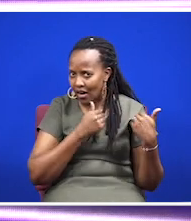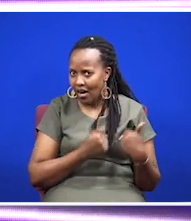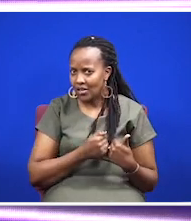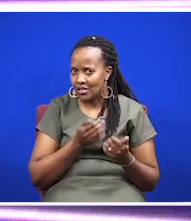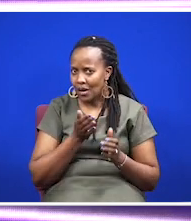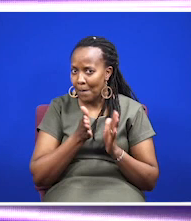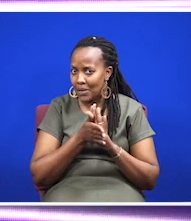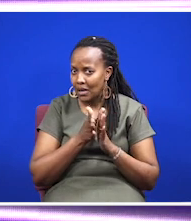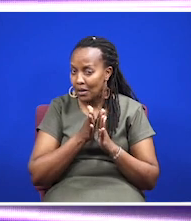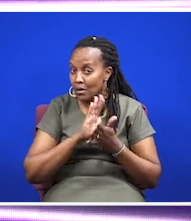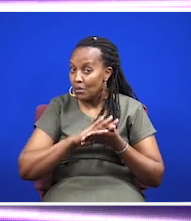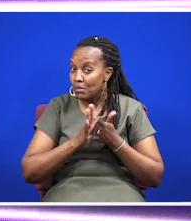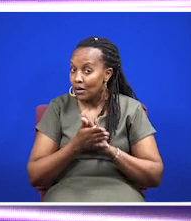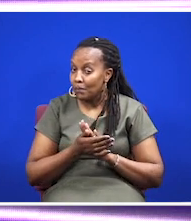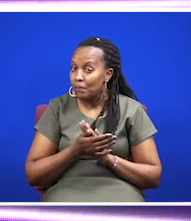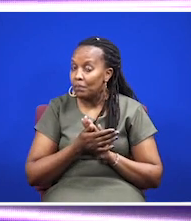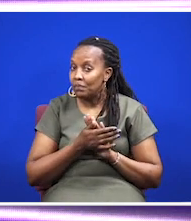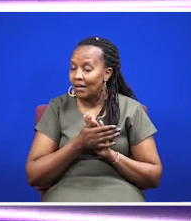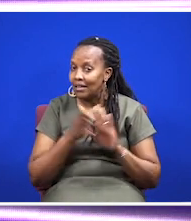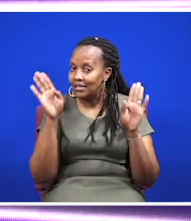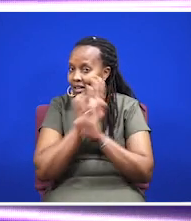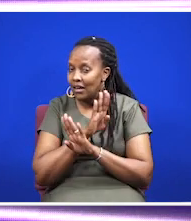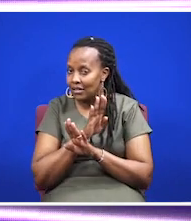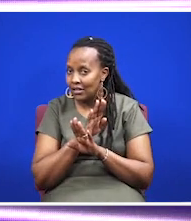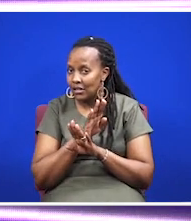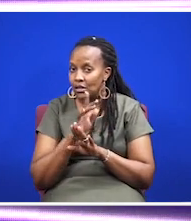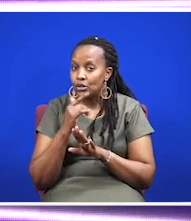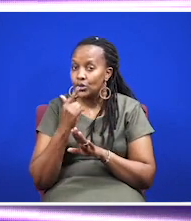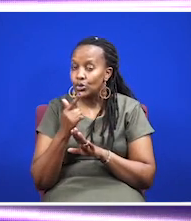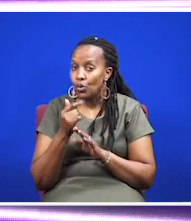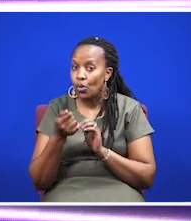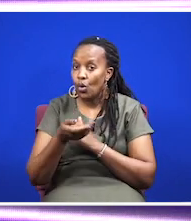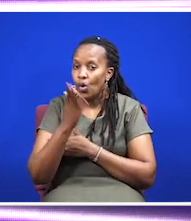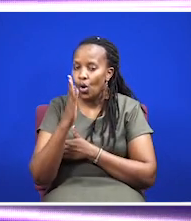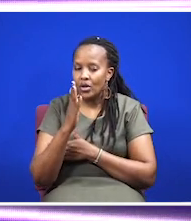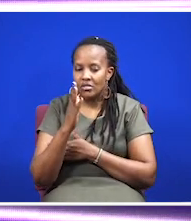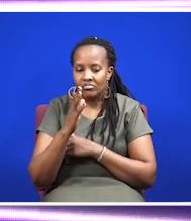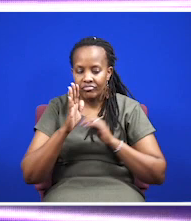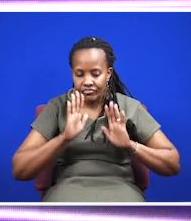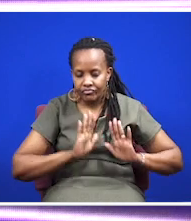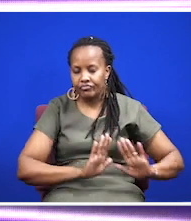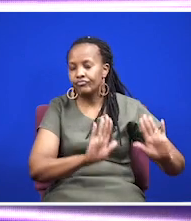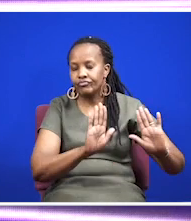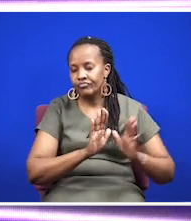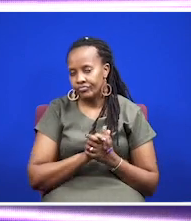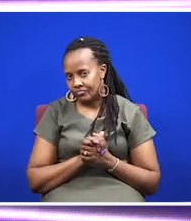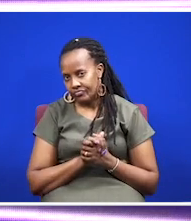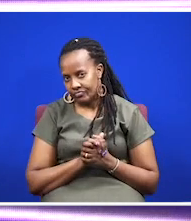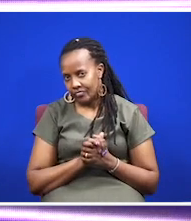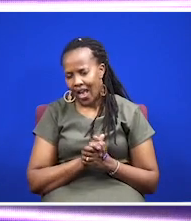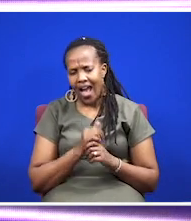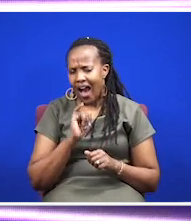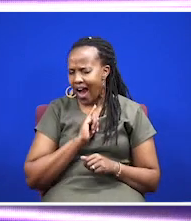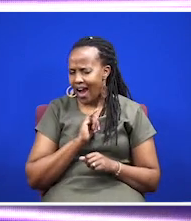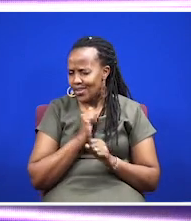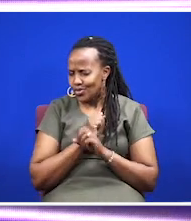to say, "Therefore, God gave them up." I don't want to live in this world as